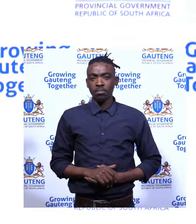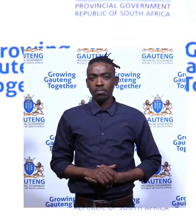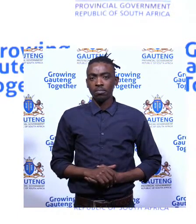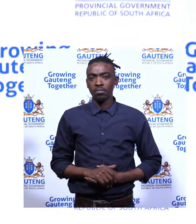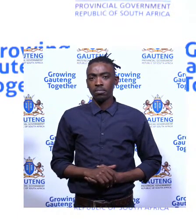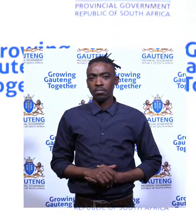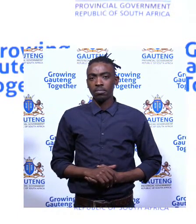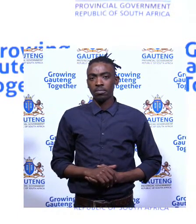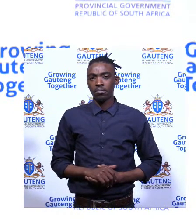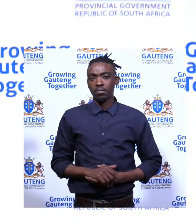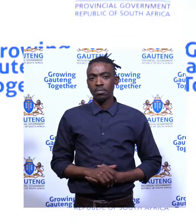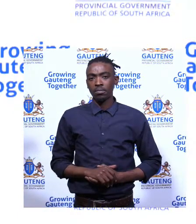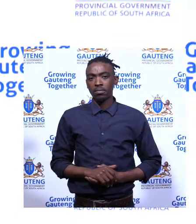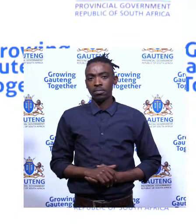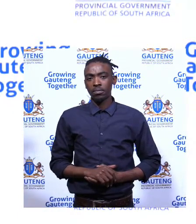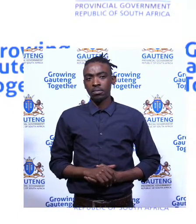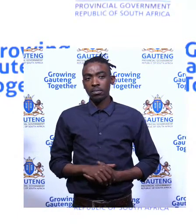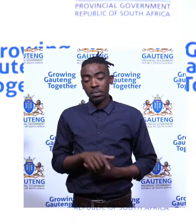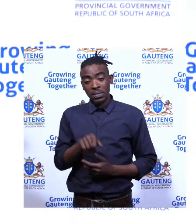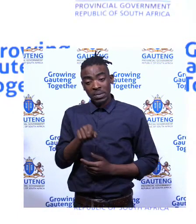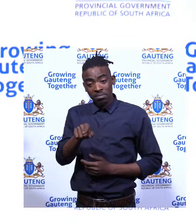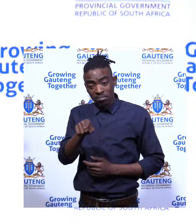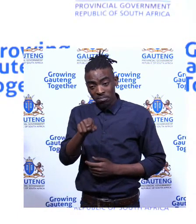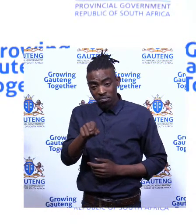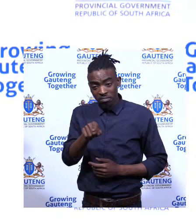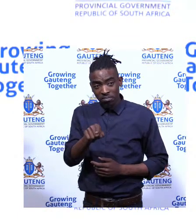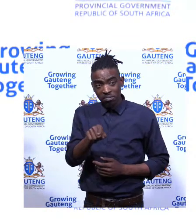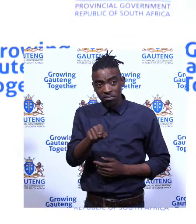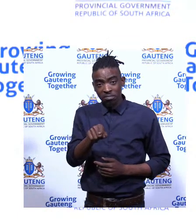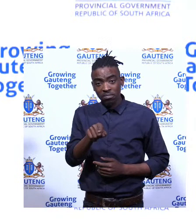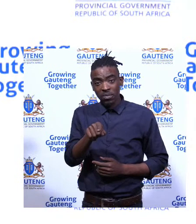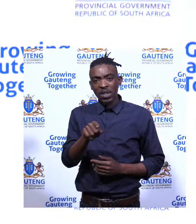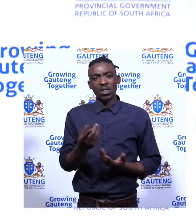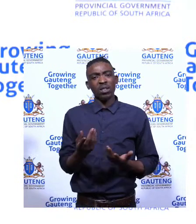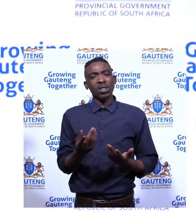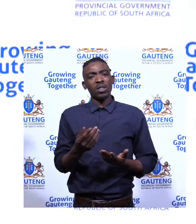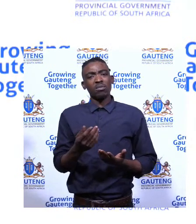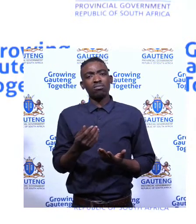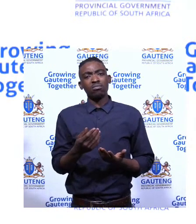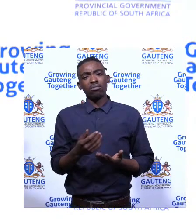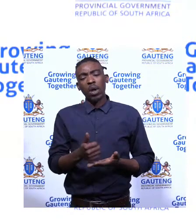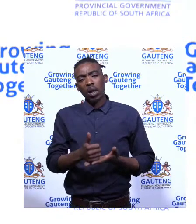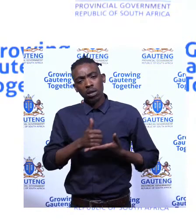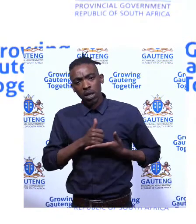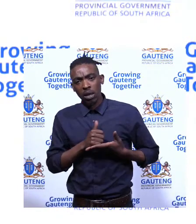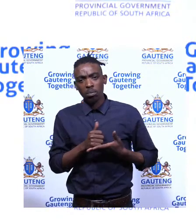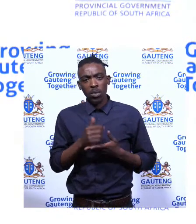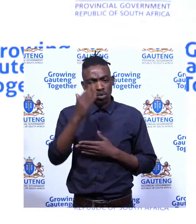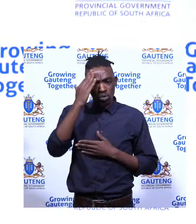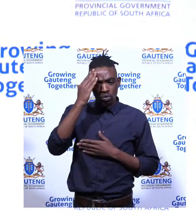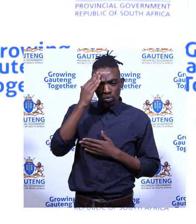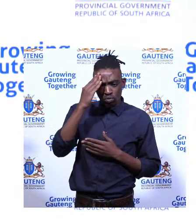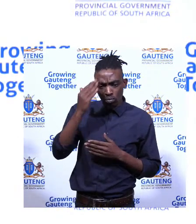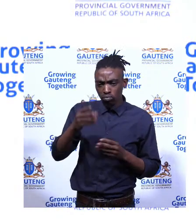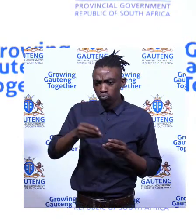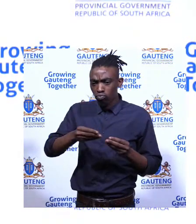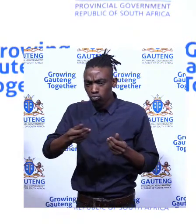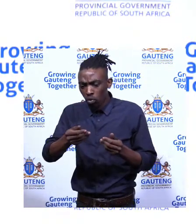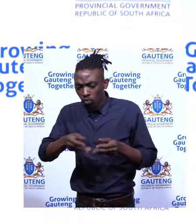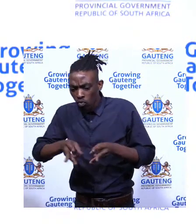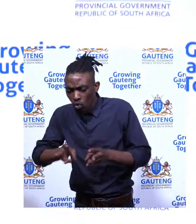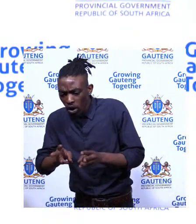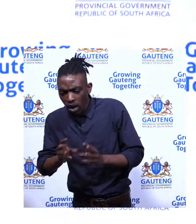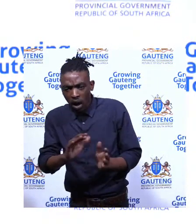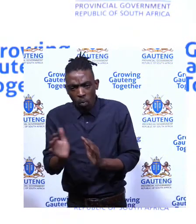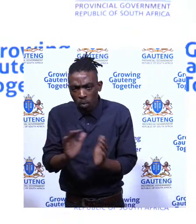is it allows us to sort of develop certain scenarios. What if? So what if